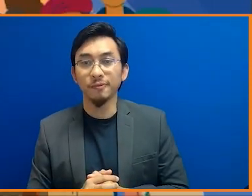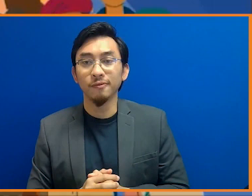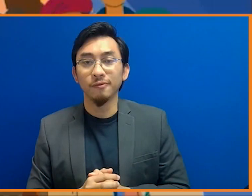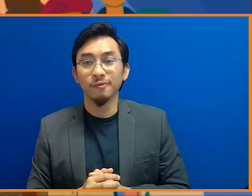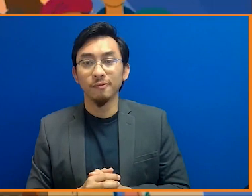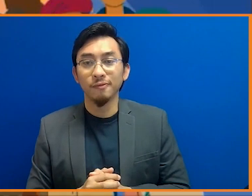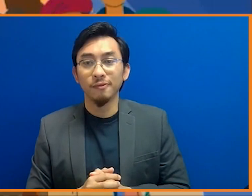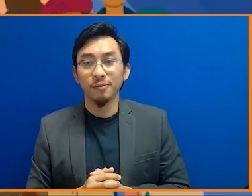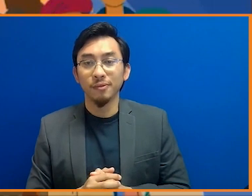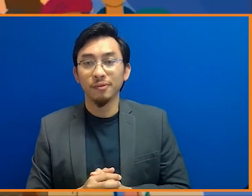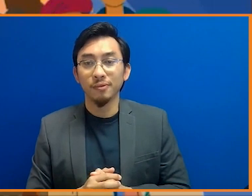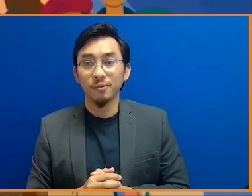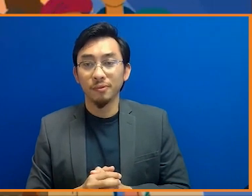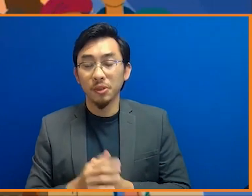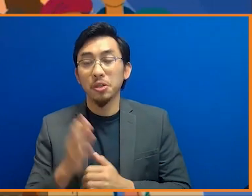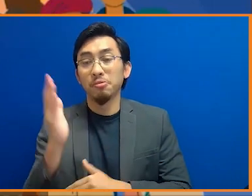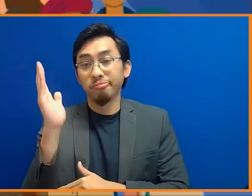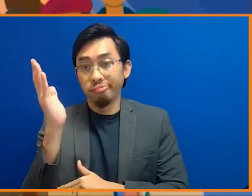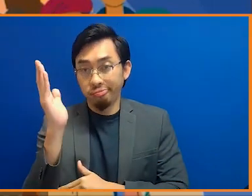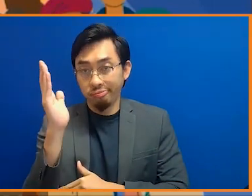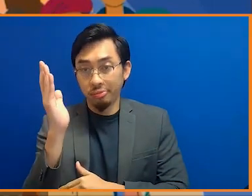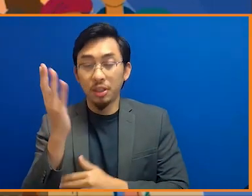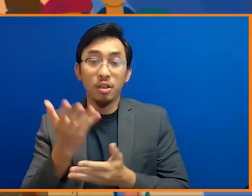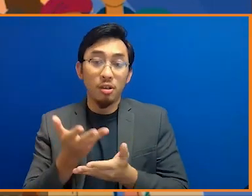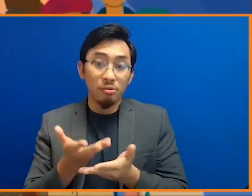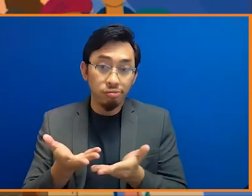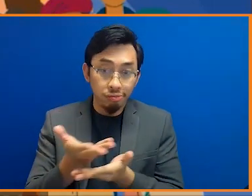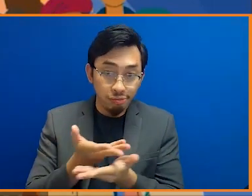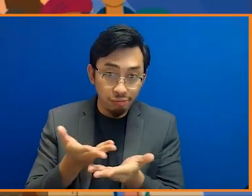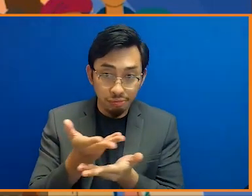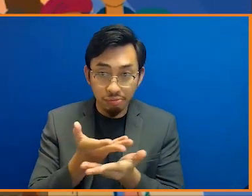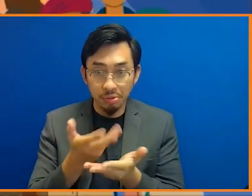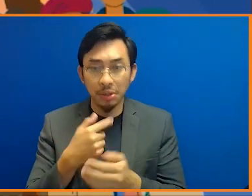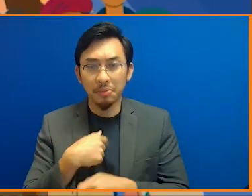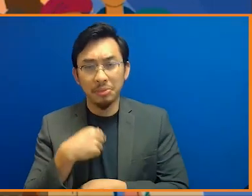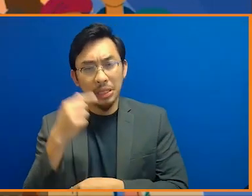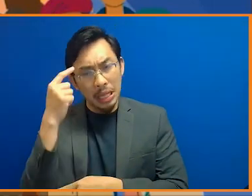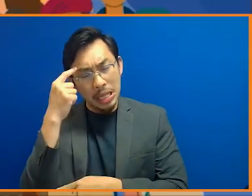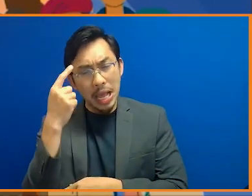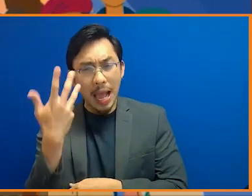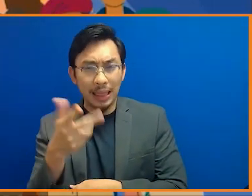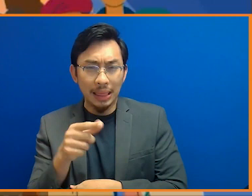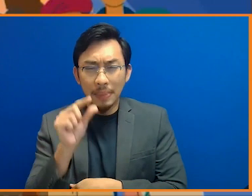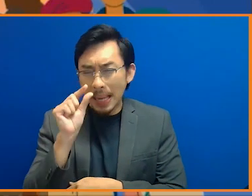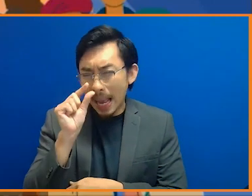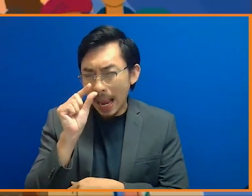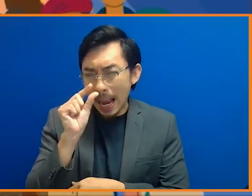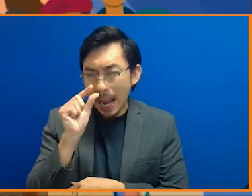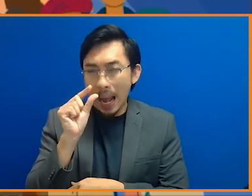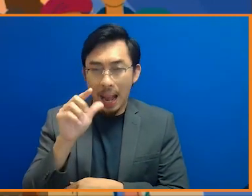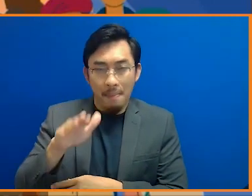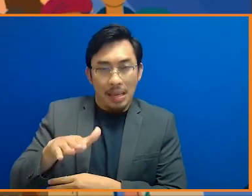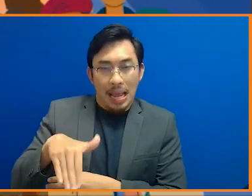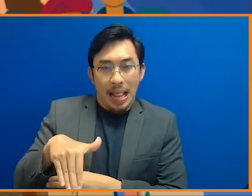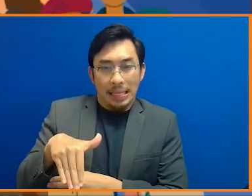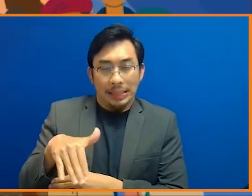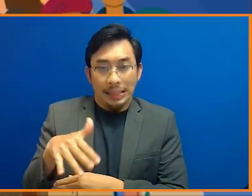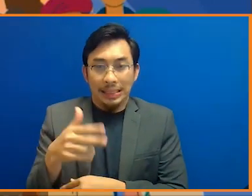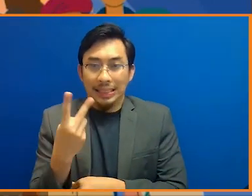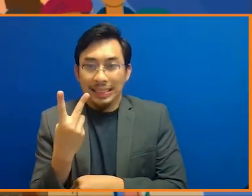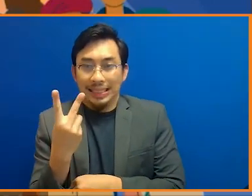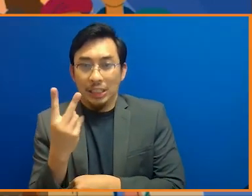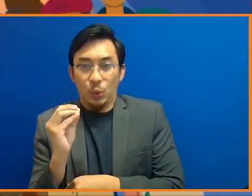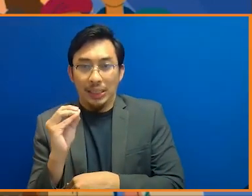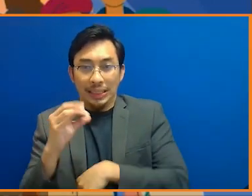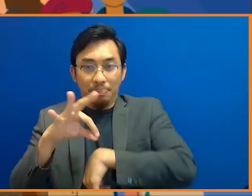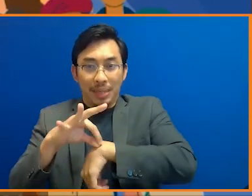shorter um, presentation and discussion because we are, I think, a bit late, about